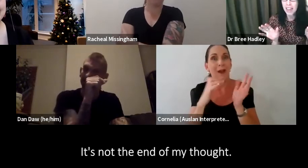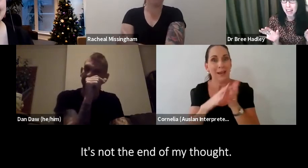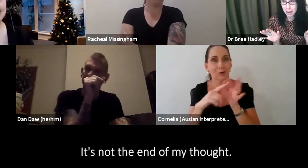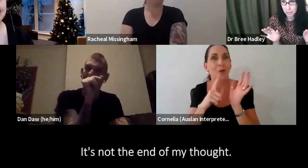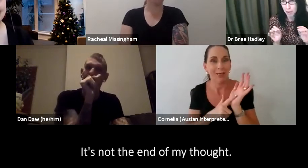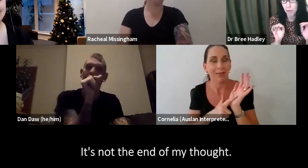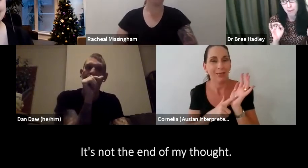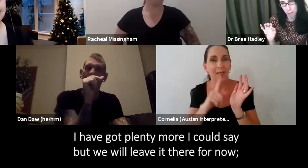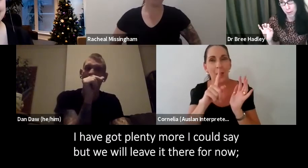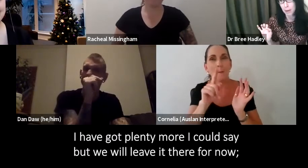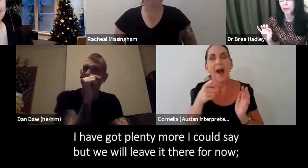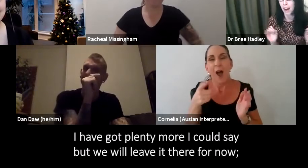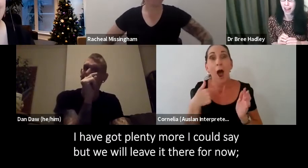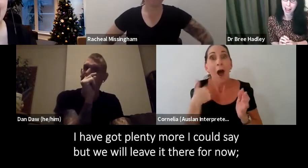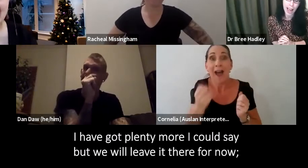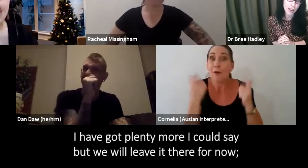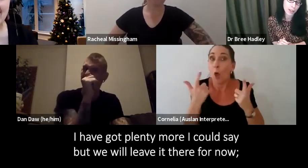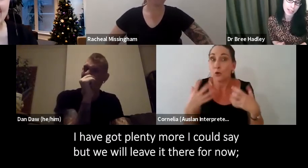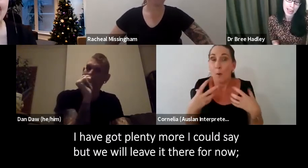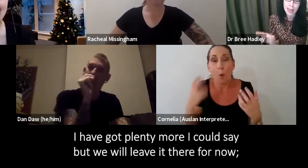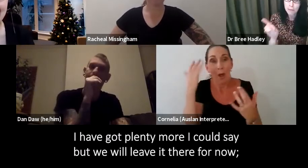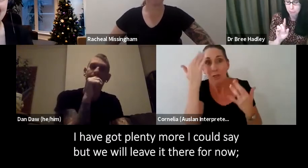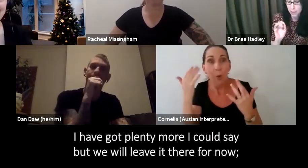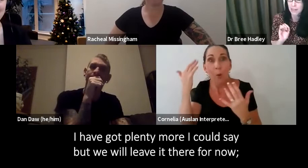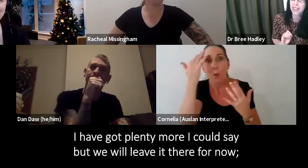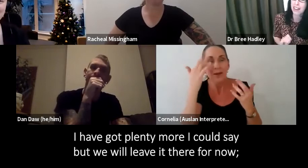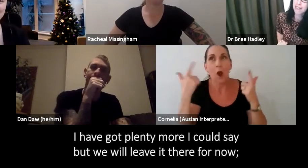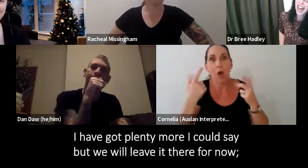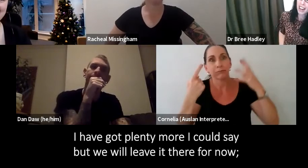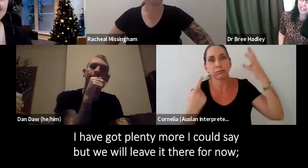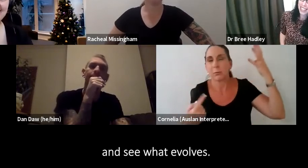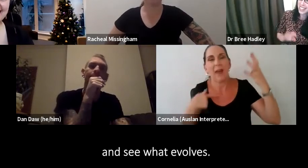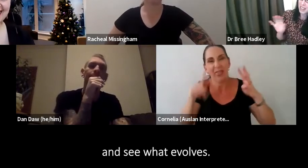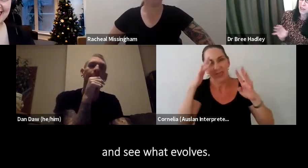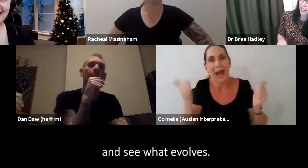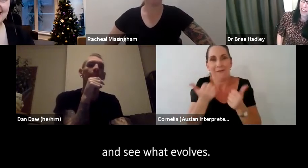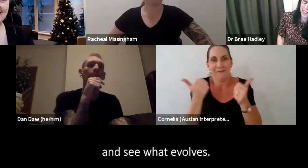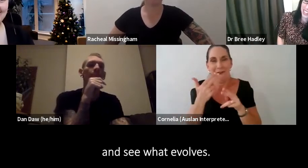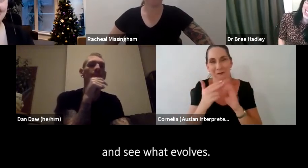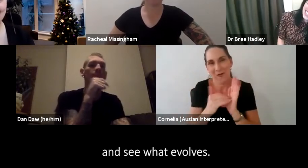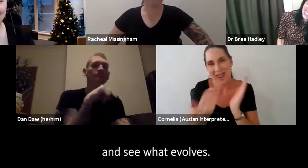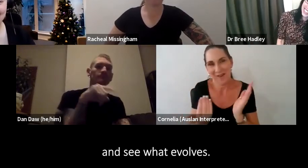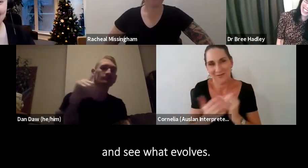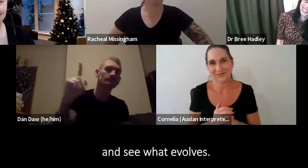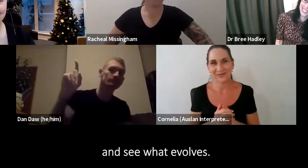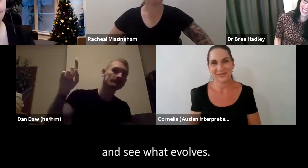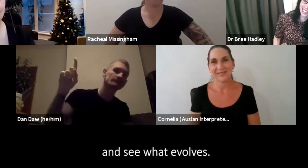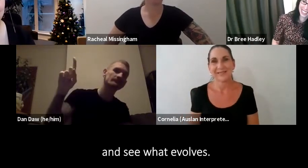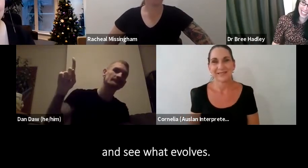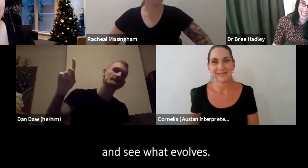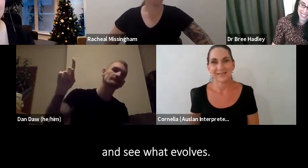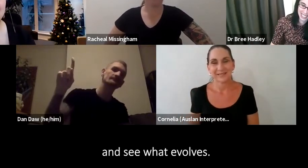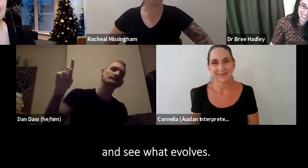It's not the end of my thought. I've got plenty more I could say, but we'll leave it there for now and see what evolves.